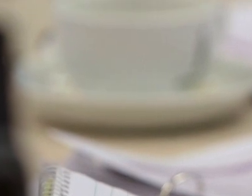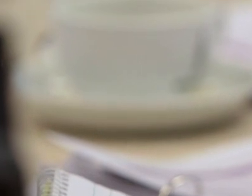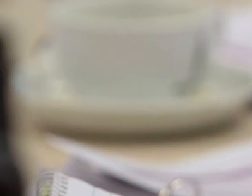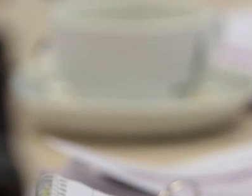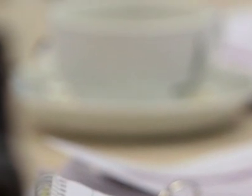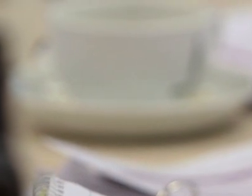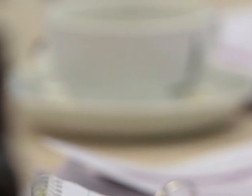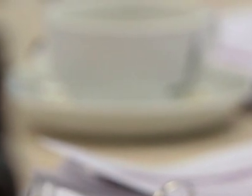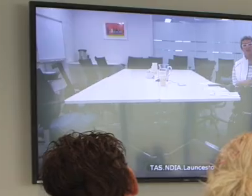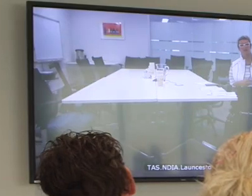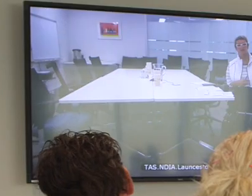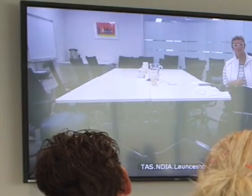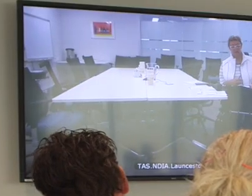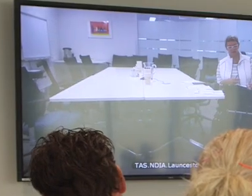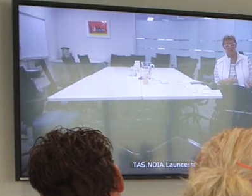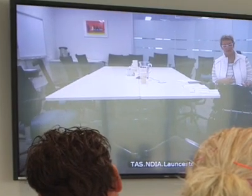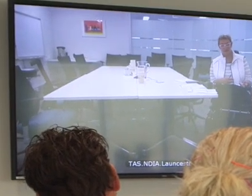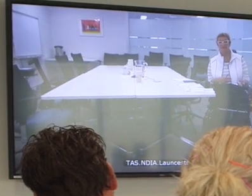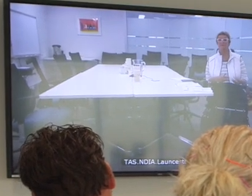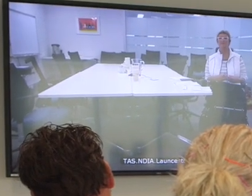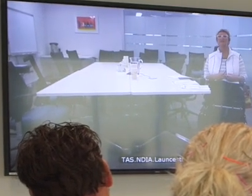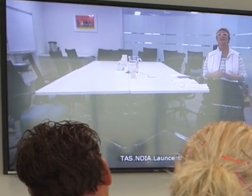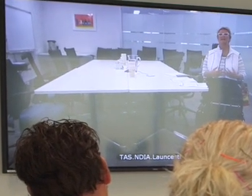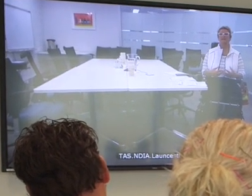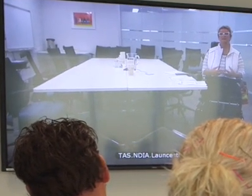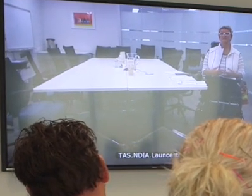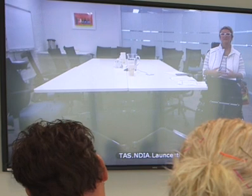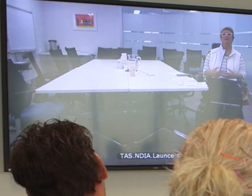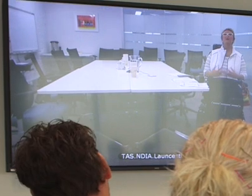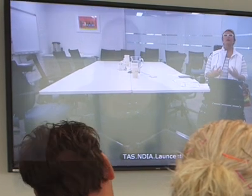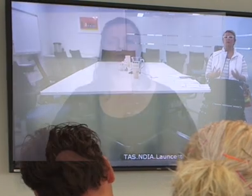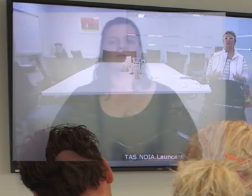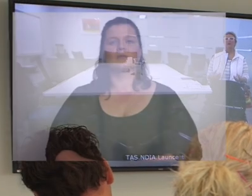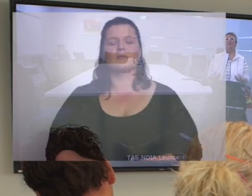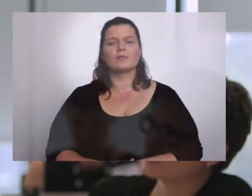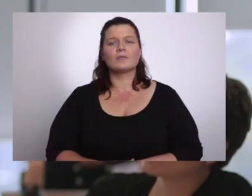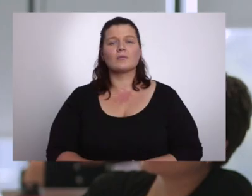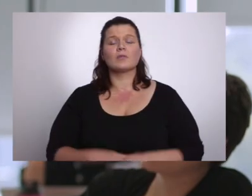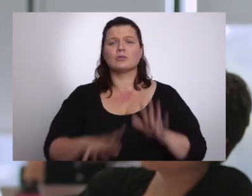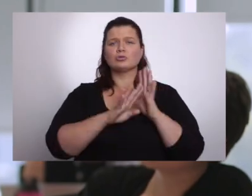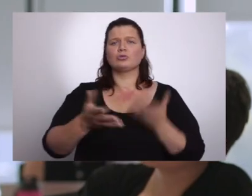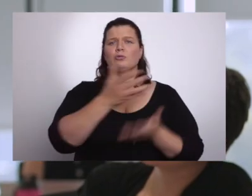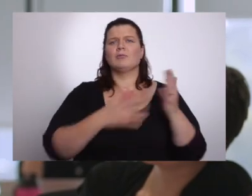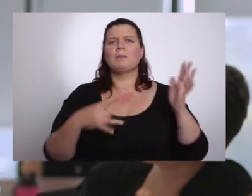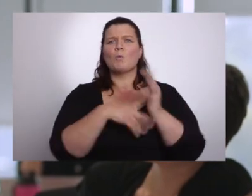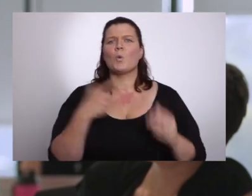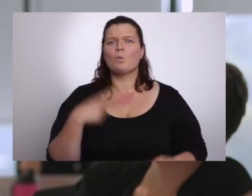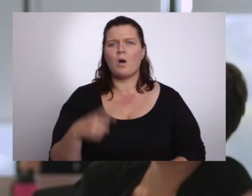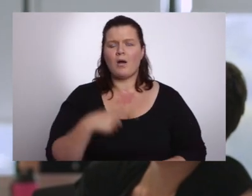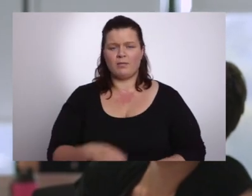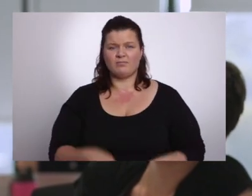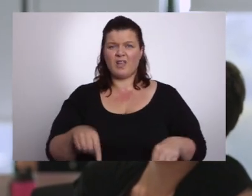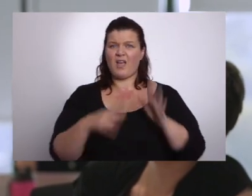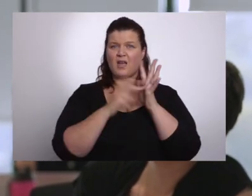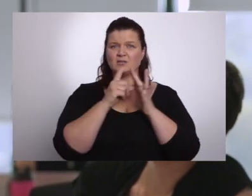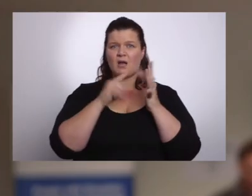This jury is really important because the NDIS has the capacity to change so many people's lives for the better. And there's kind